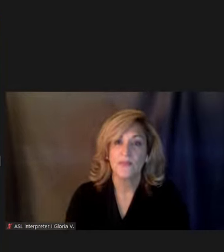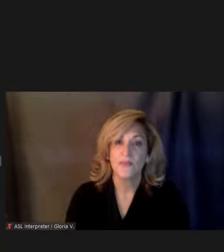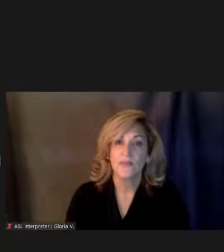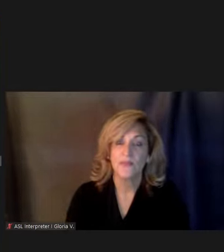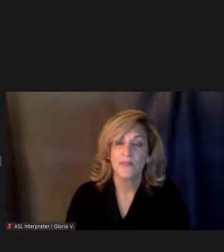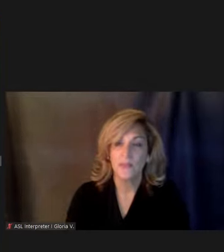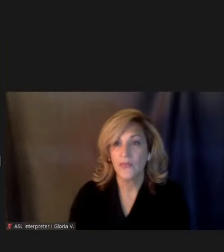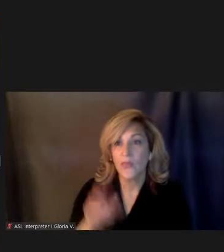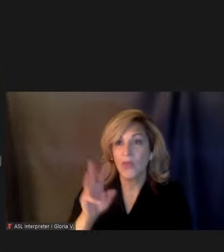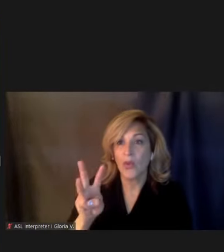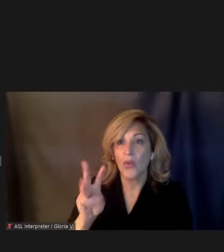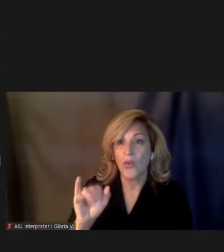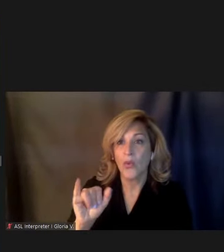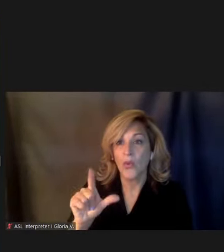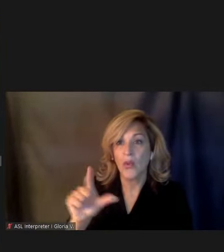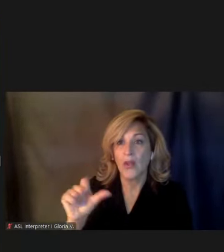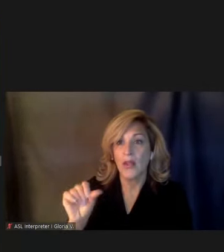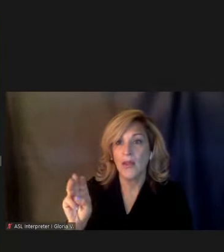William?